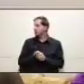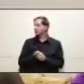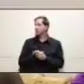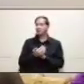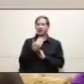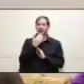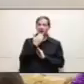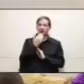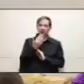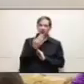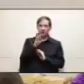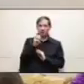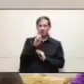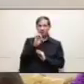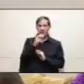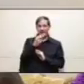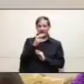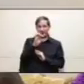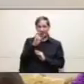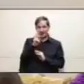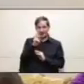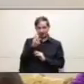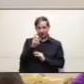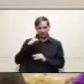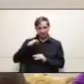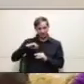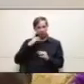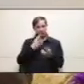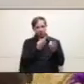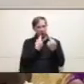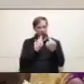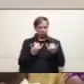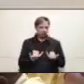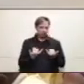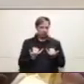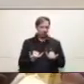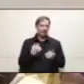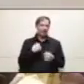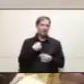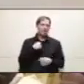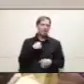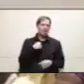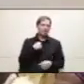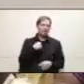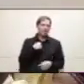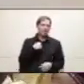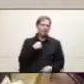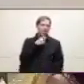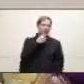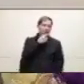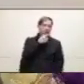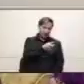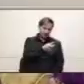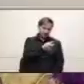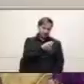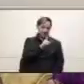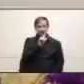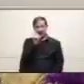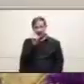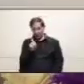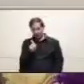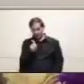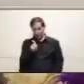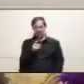Municipality for reporting to us today. My questions, well, just a quick comment and then a question that's fairly